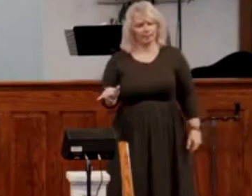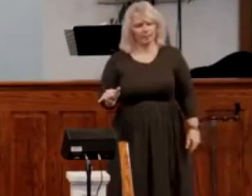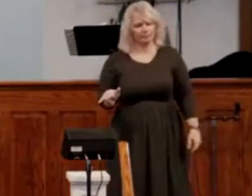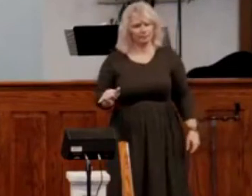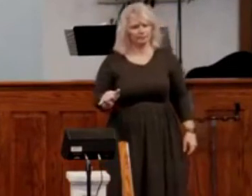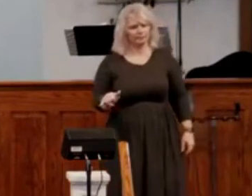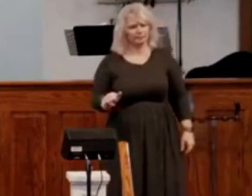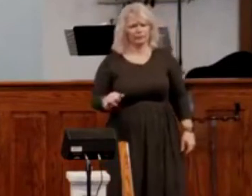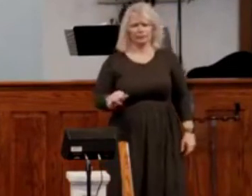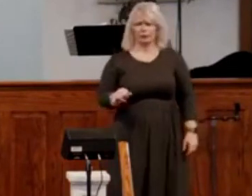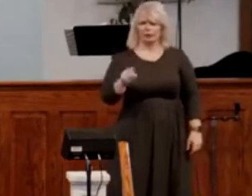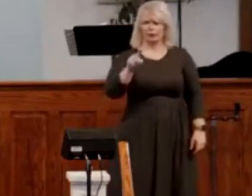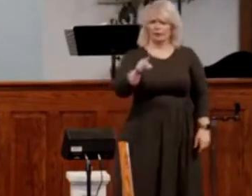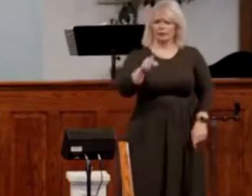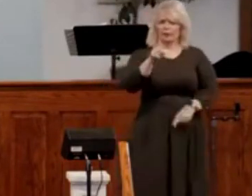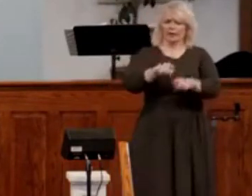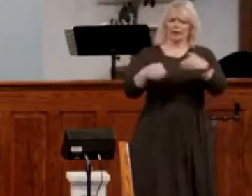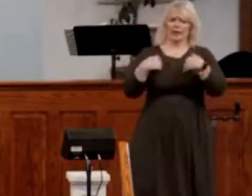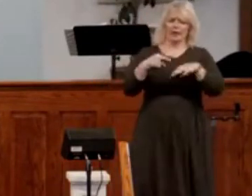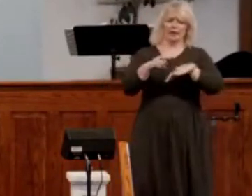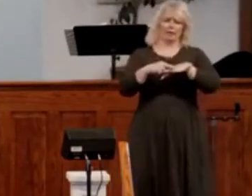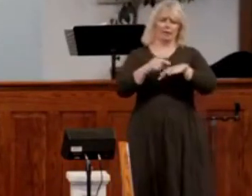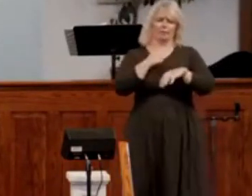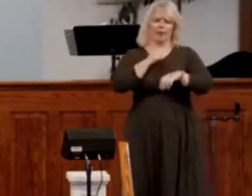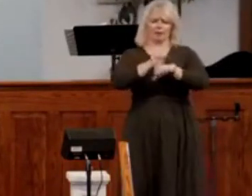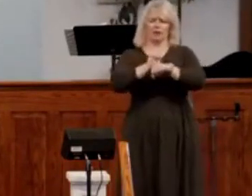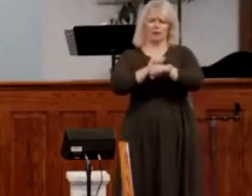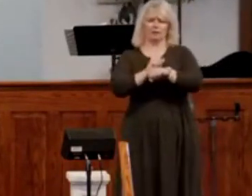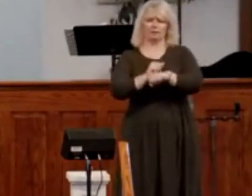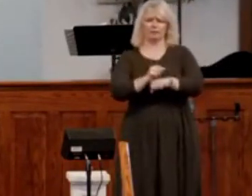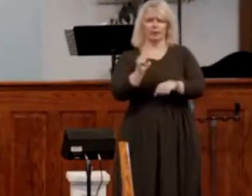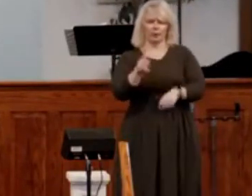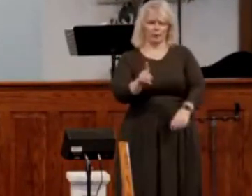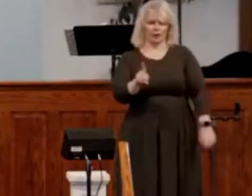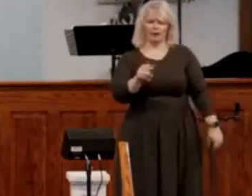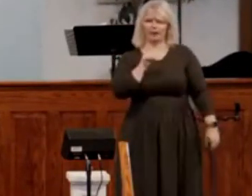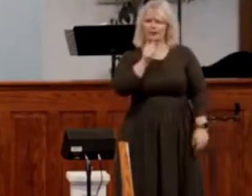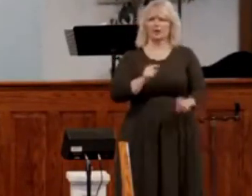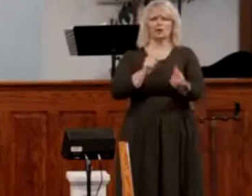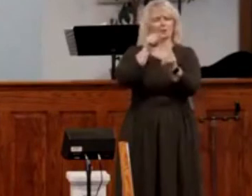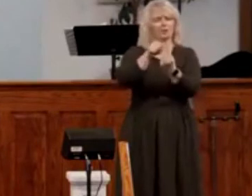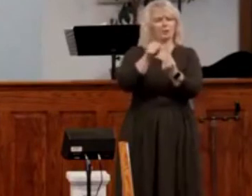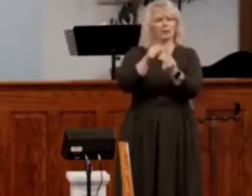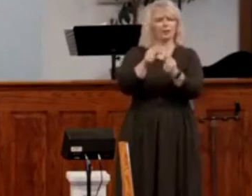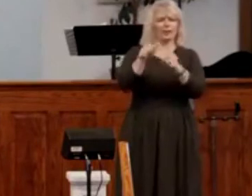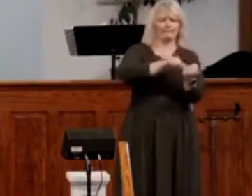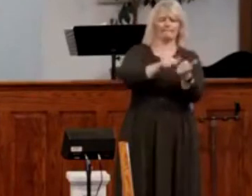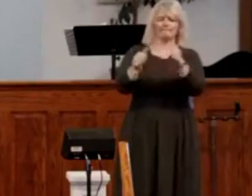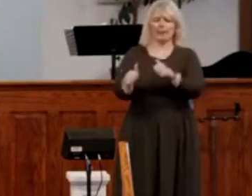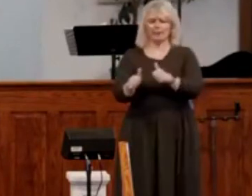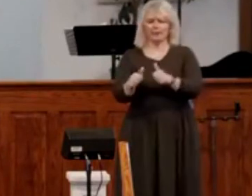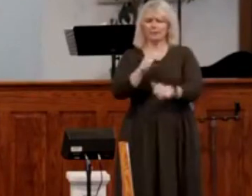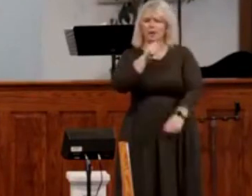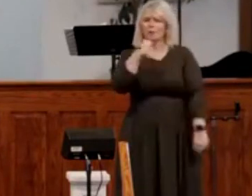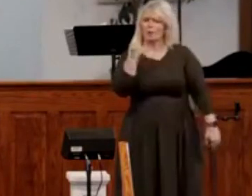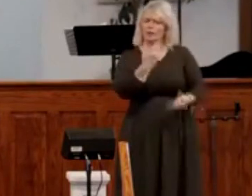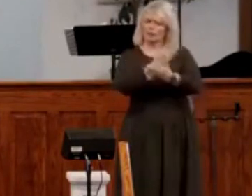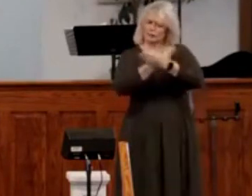Now, some of you are like, well, I can't wear a ring because of my job or this, that, and the other thing. Okay, that's not the point. Baptism isn't one of those